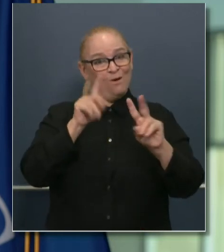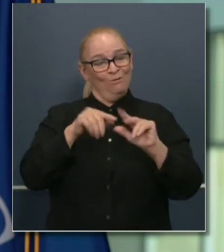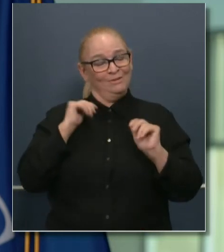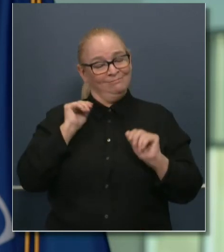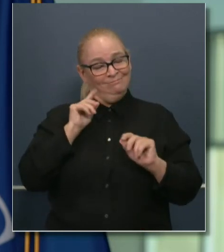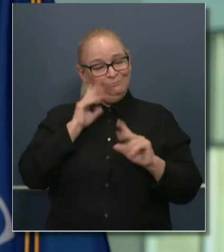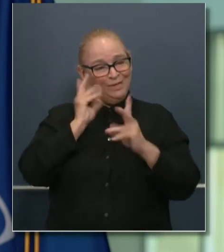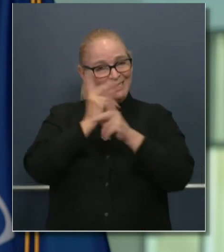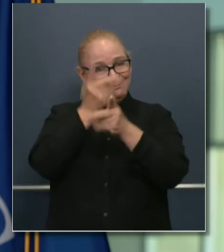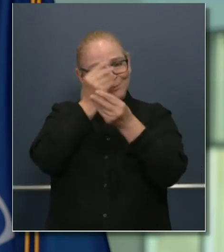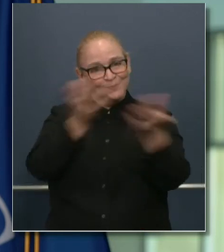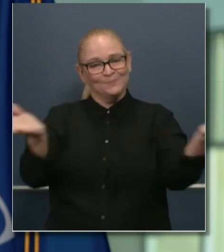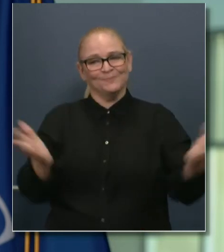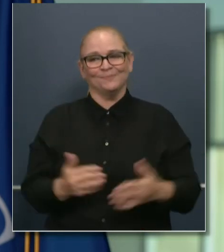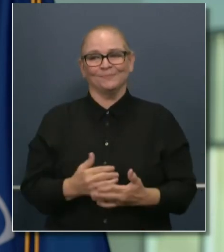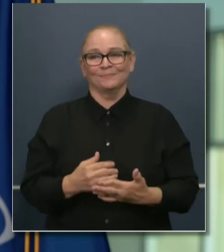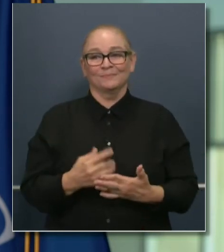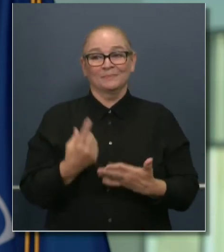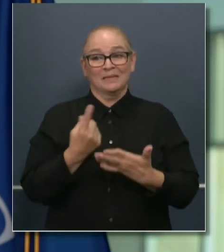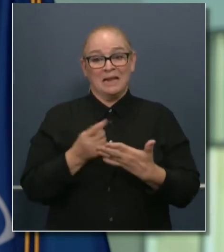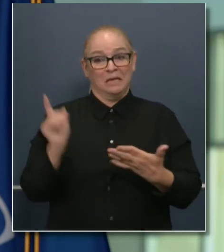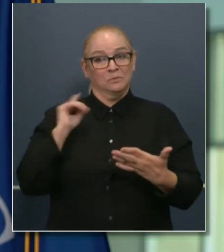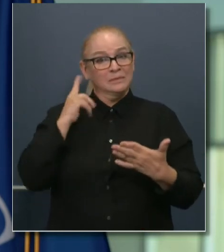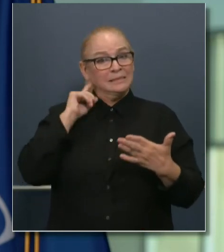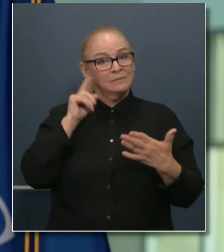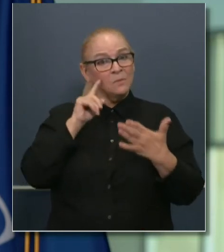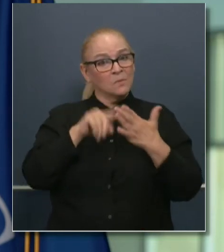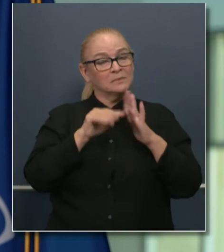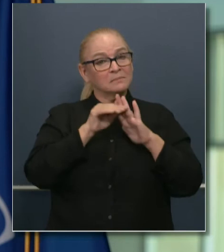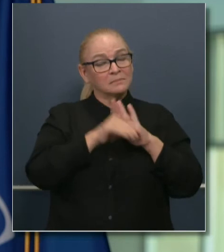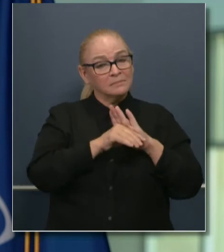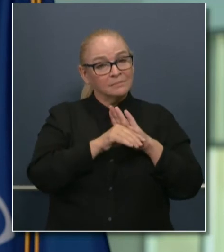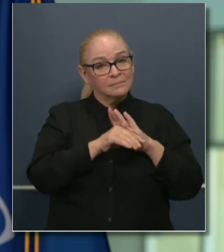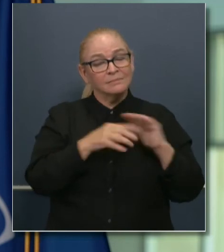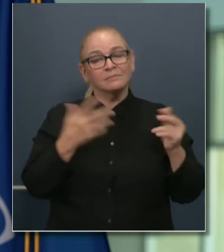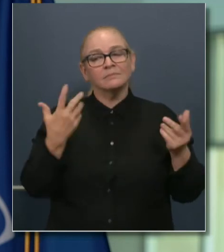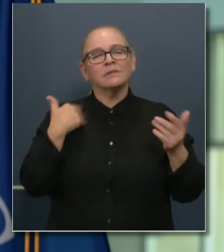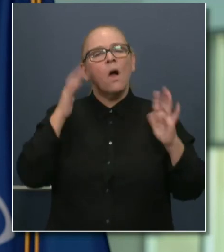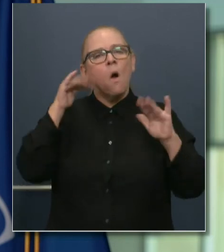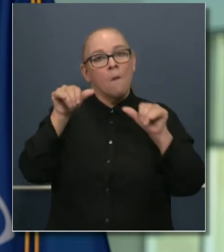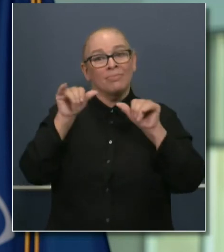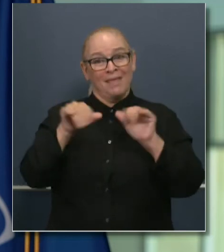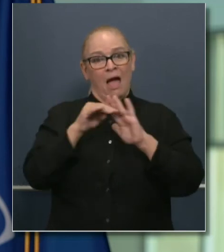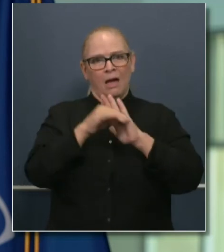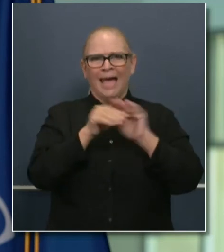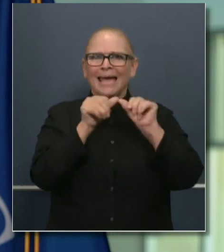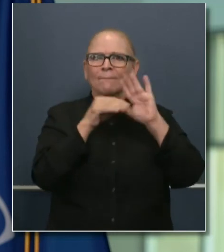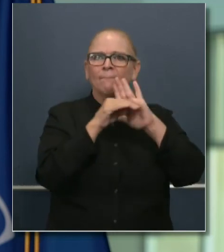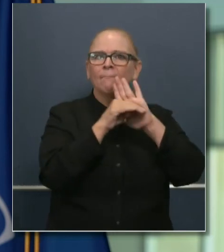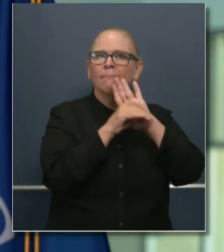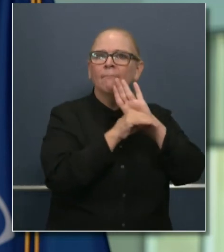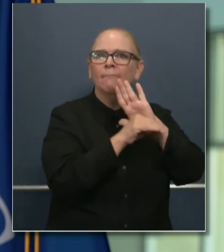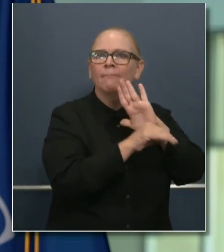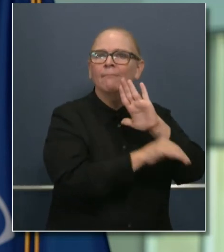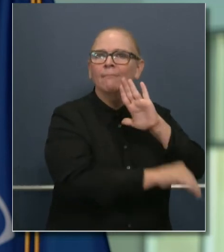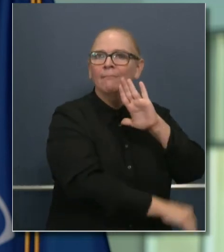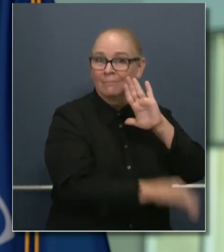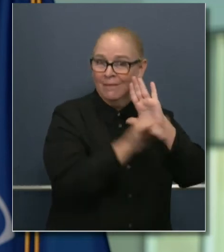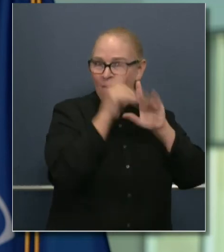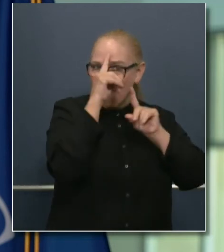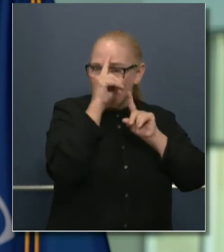week, we believe we will once again experience that stabilization as long as people continue